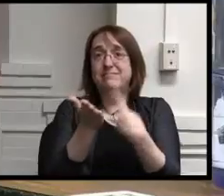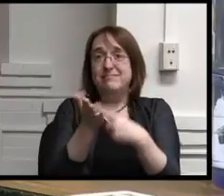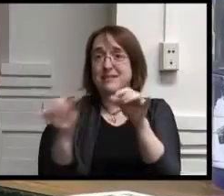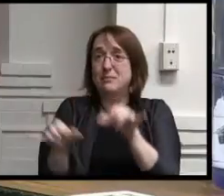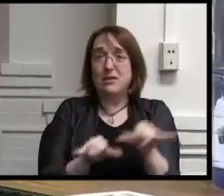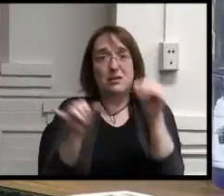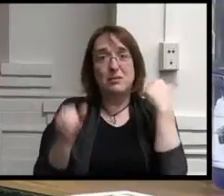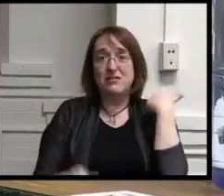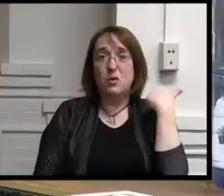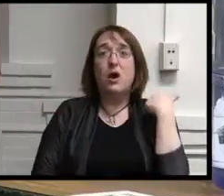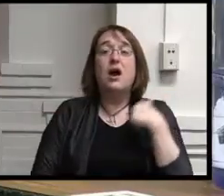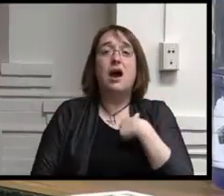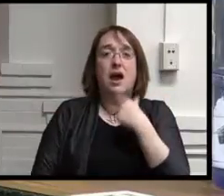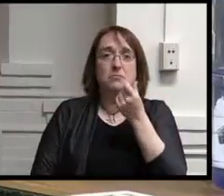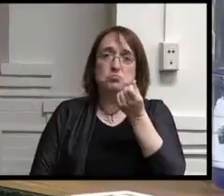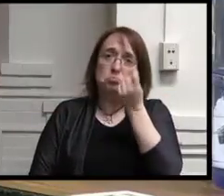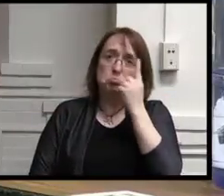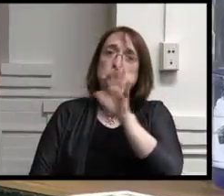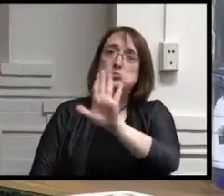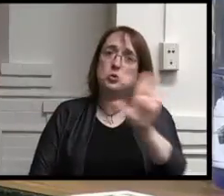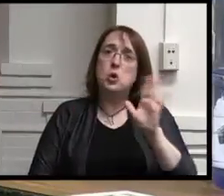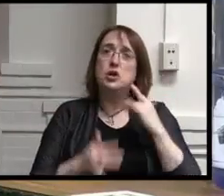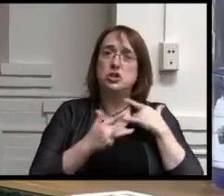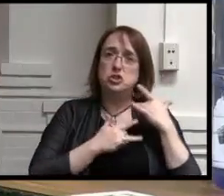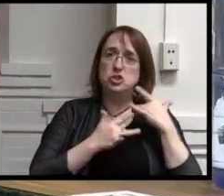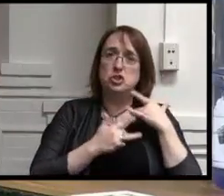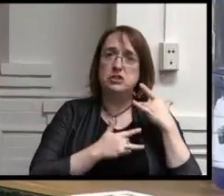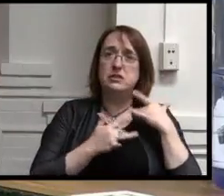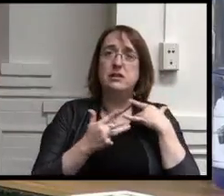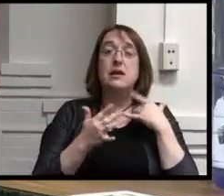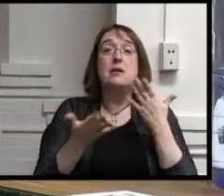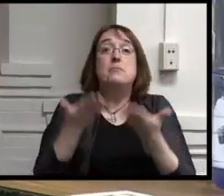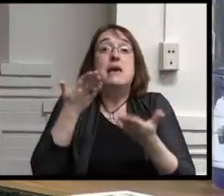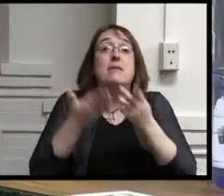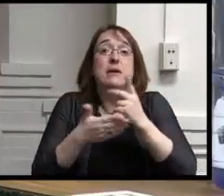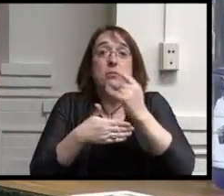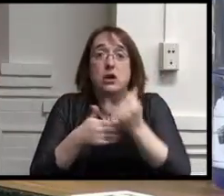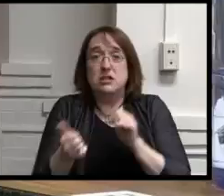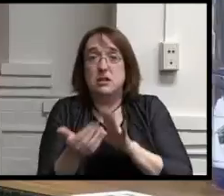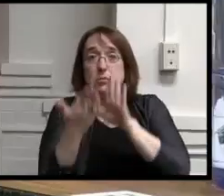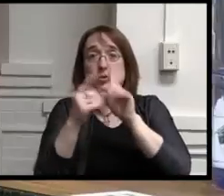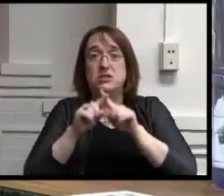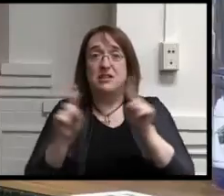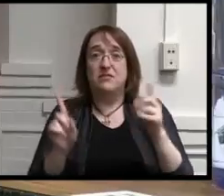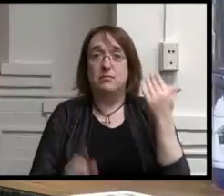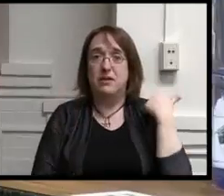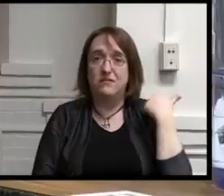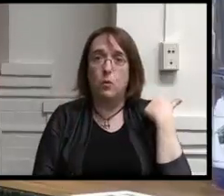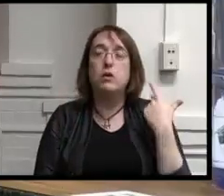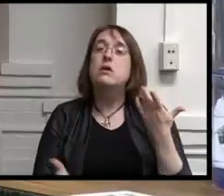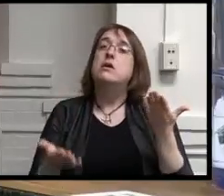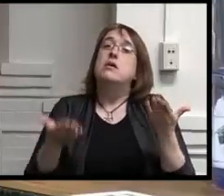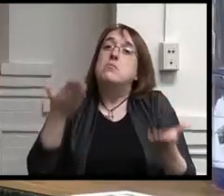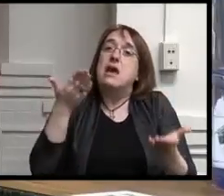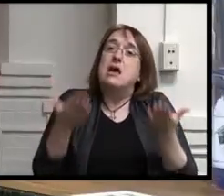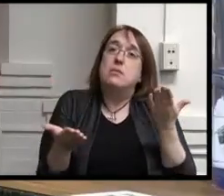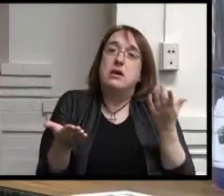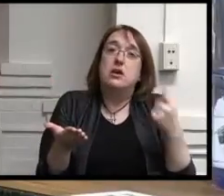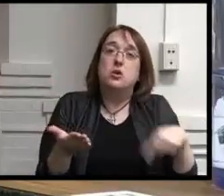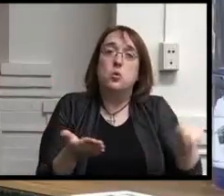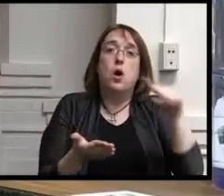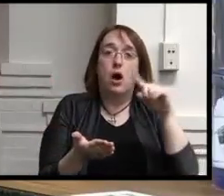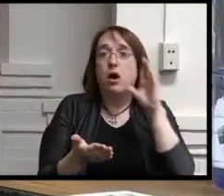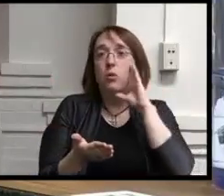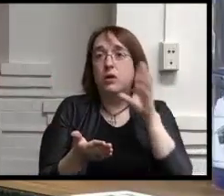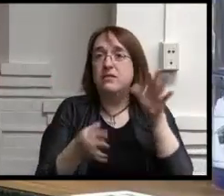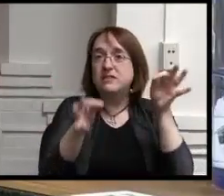I understand the concern you have that maybe the project could have been approached differently. And maybe you would have put, individually,